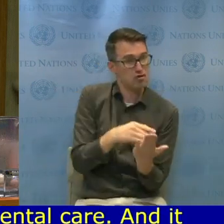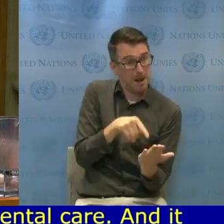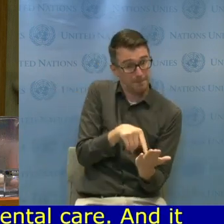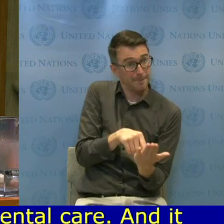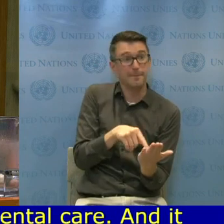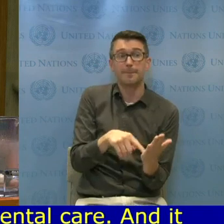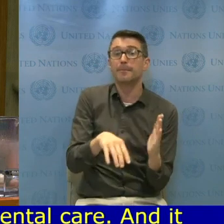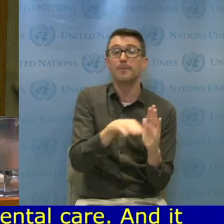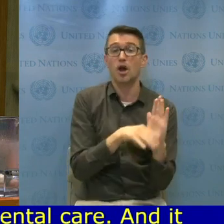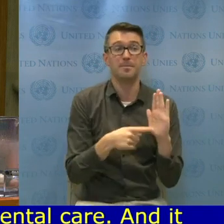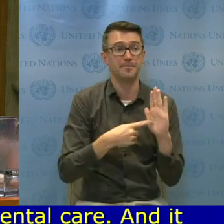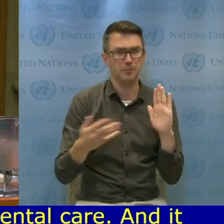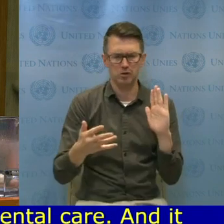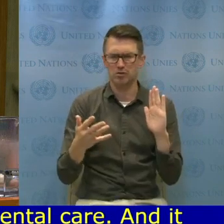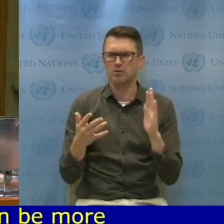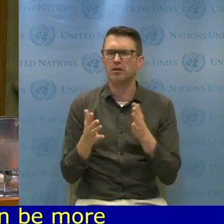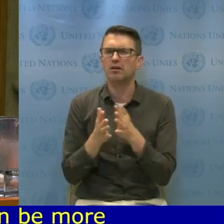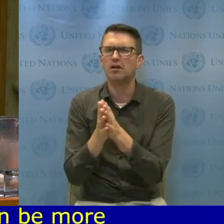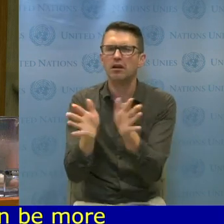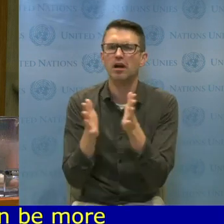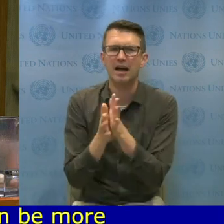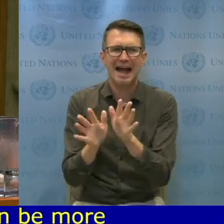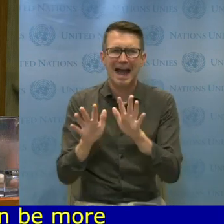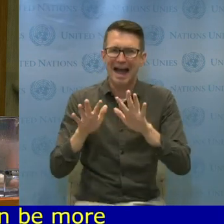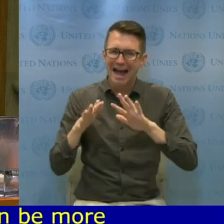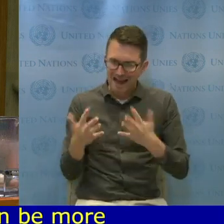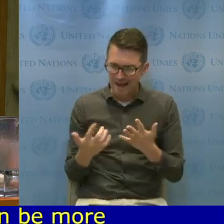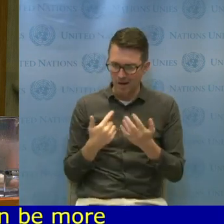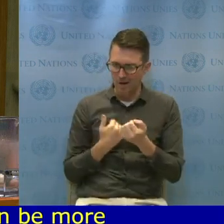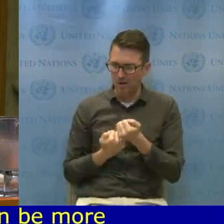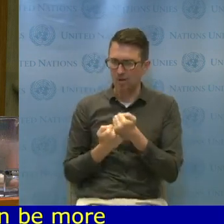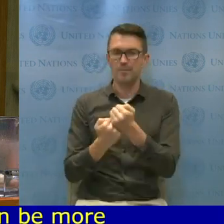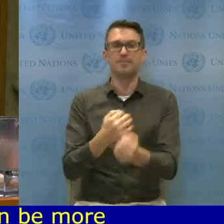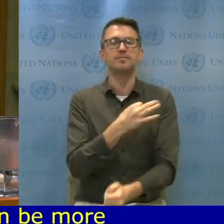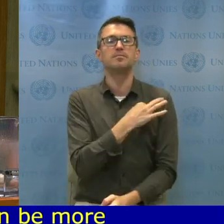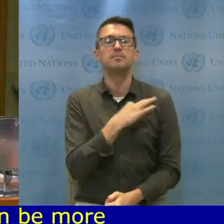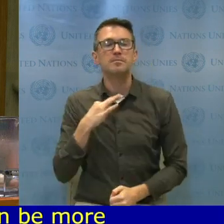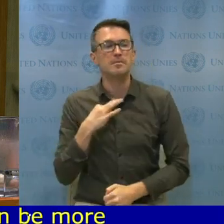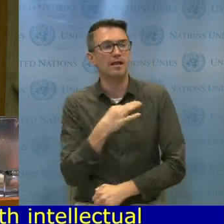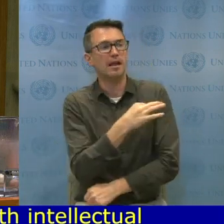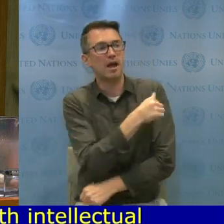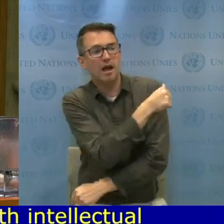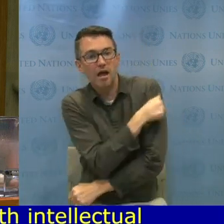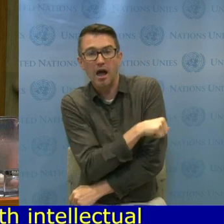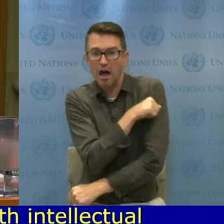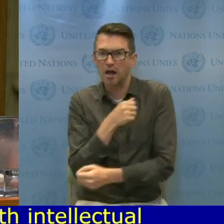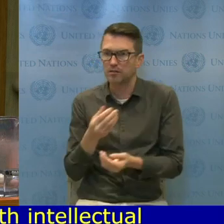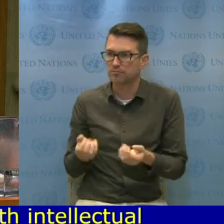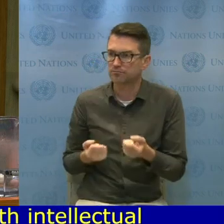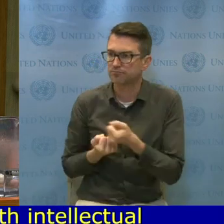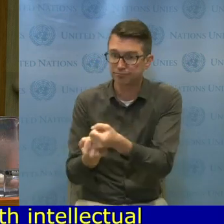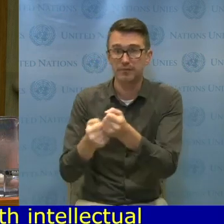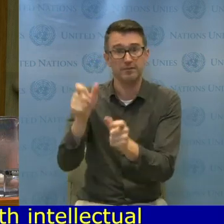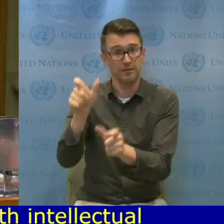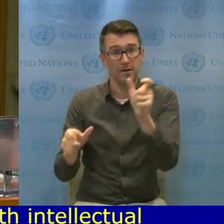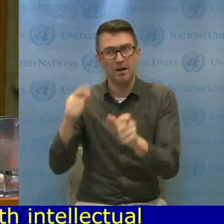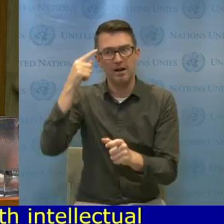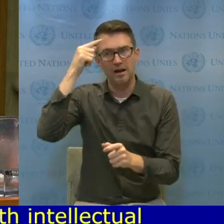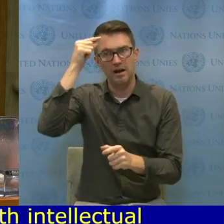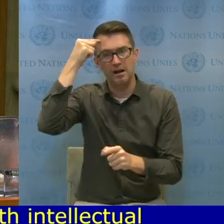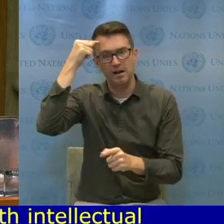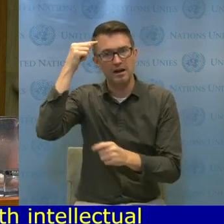presented to provincial dental associations and has helped them to better understand and serve their patients with